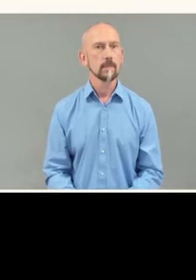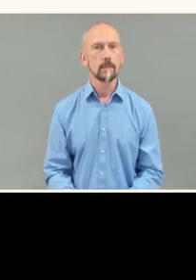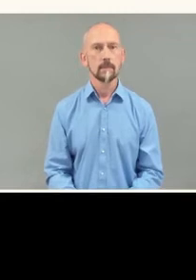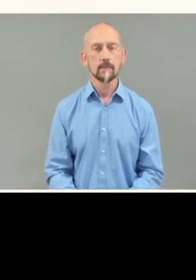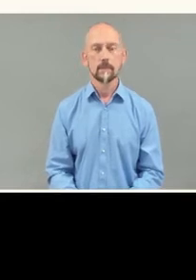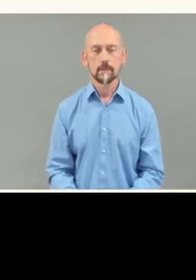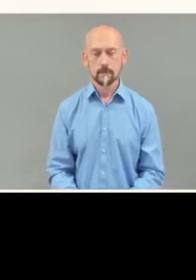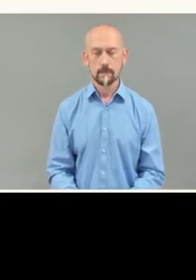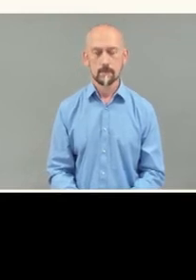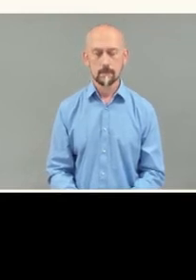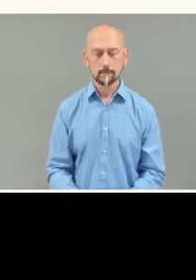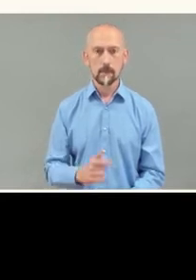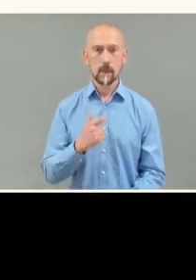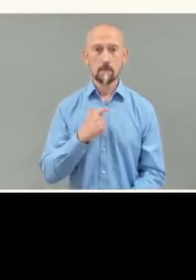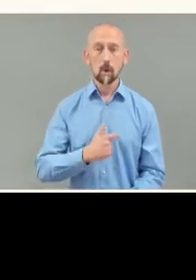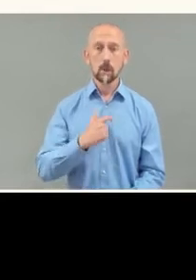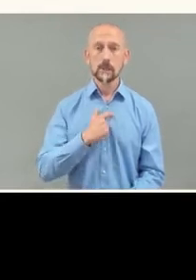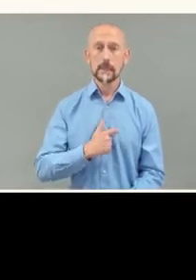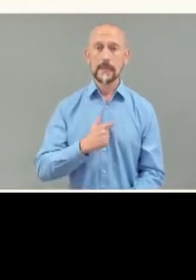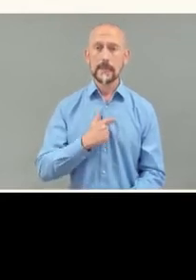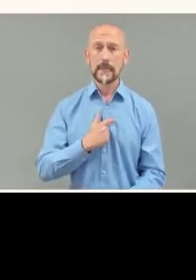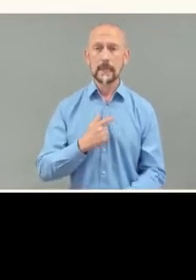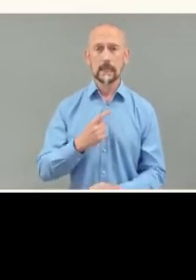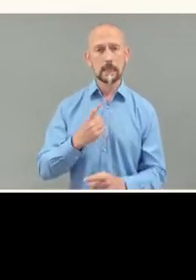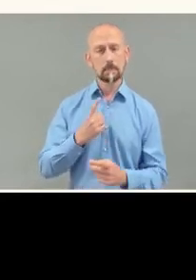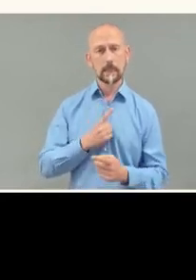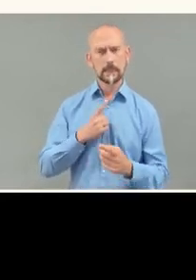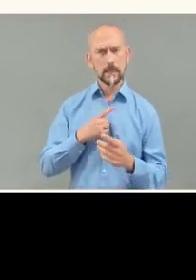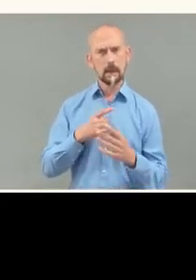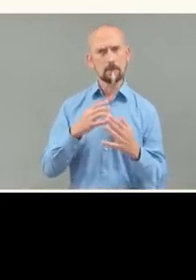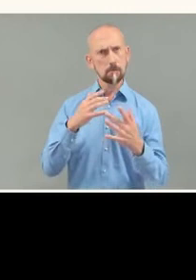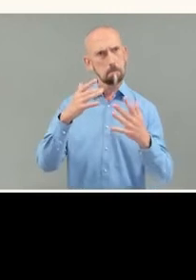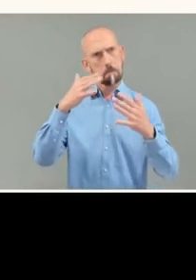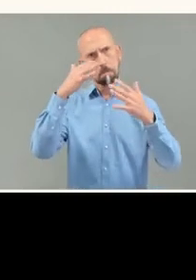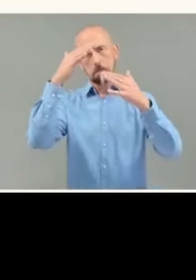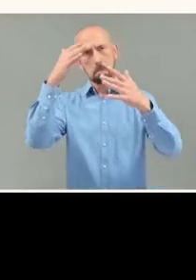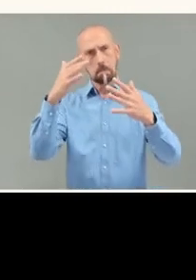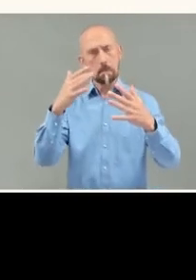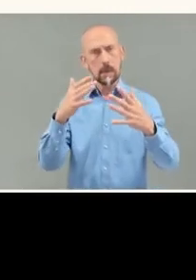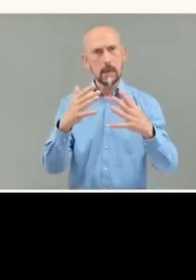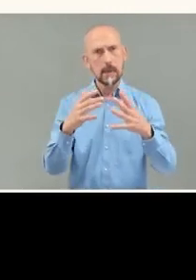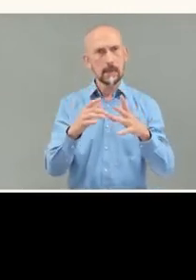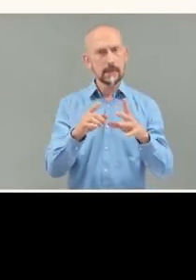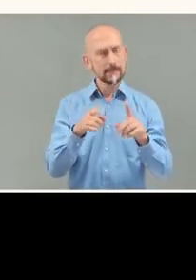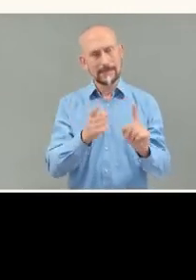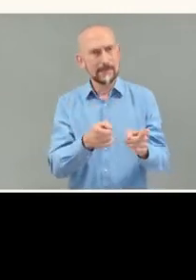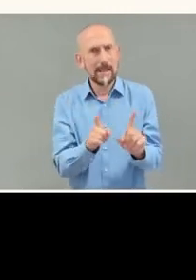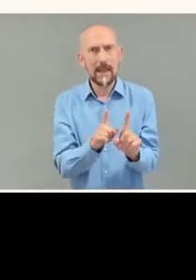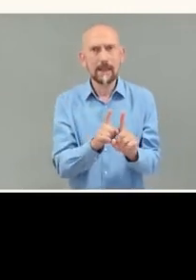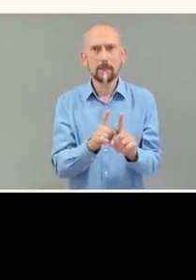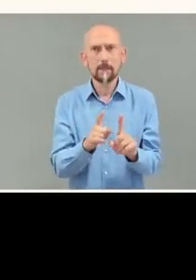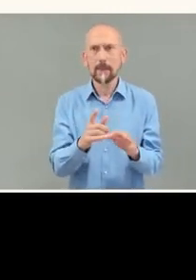Personally, what this looks like to me and what it resembles is fast, efficient and